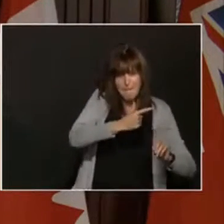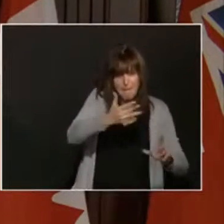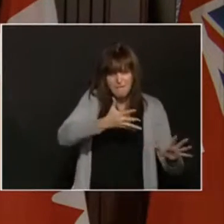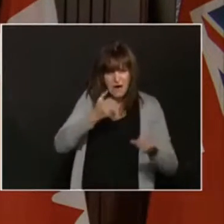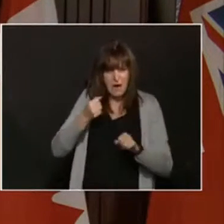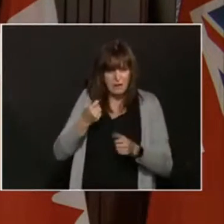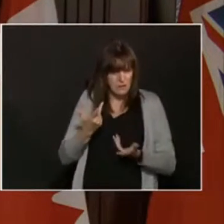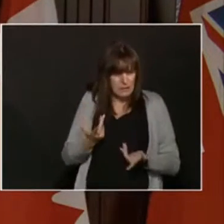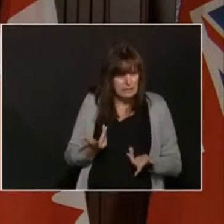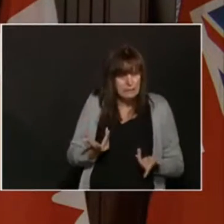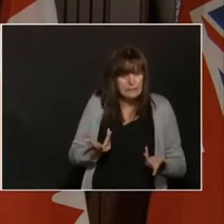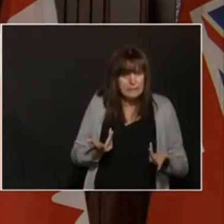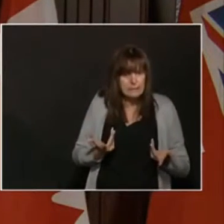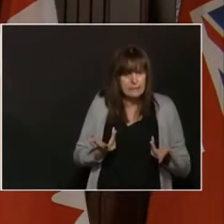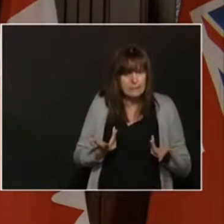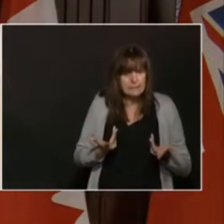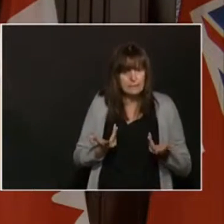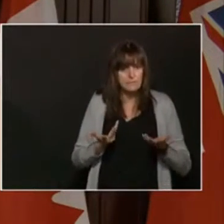up?